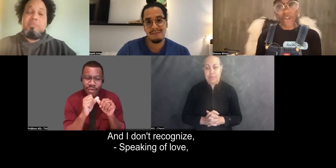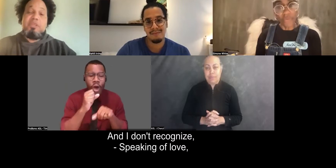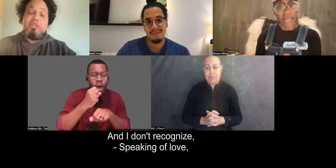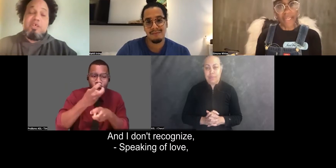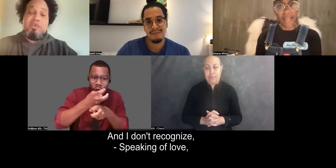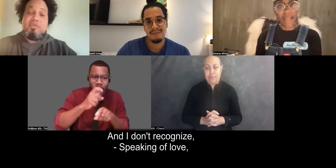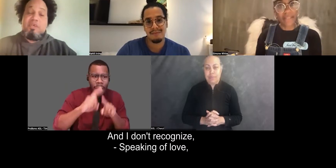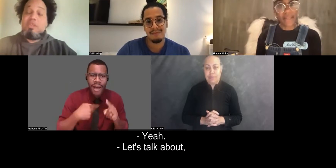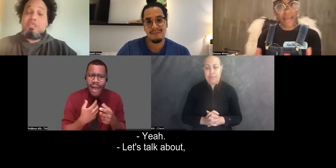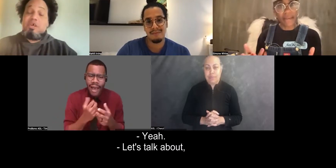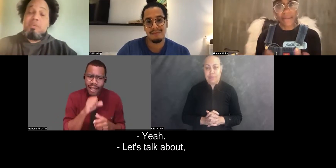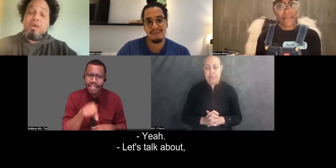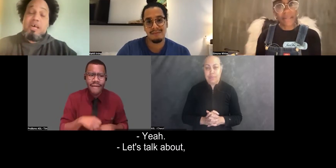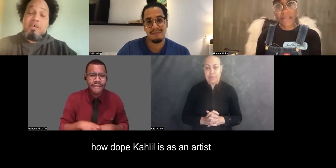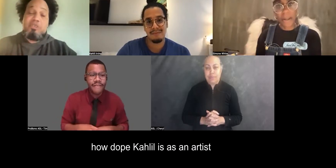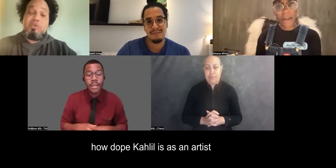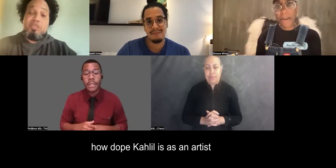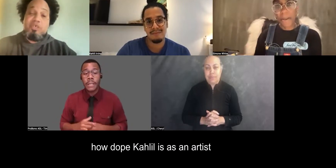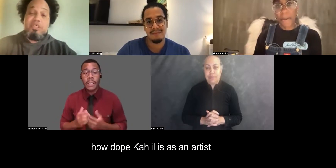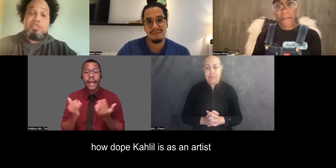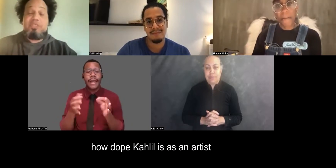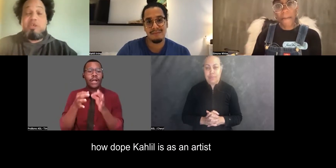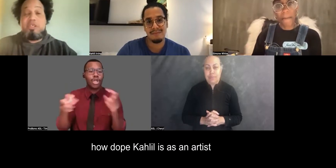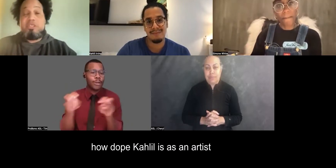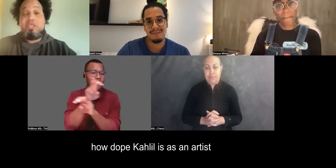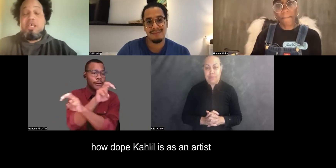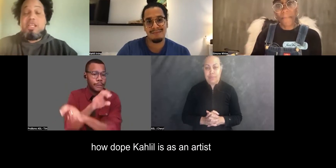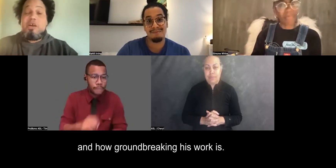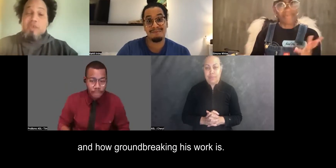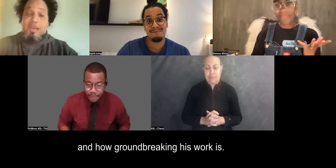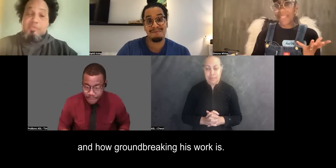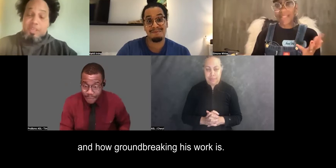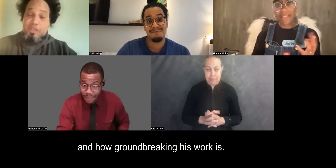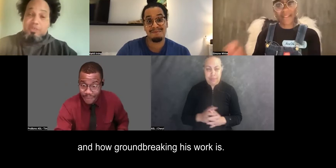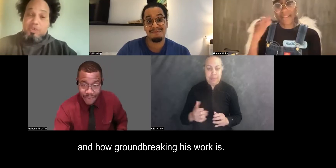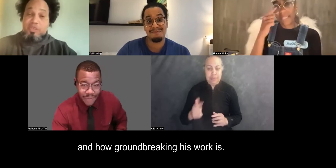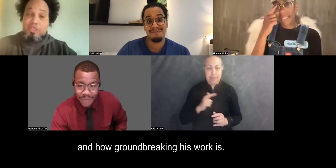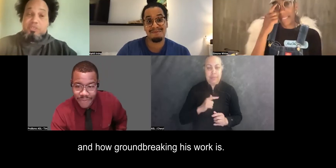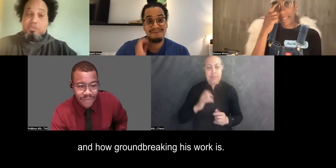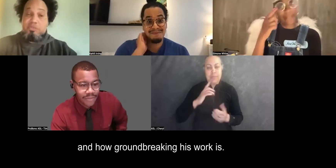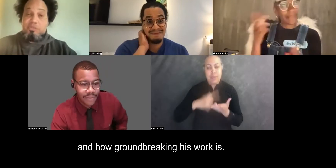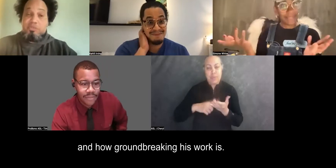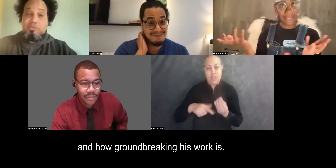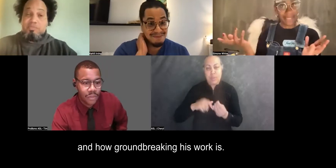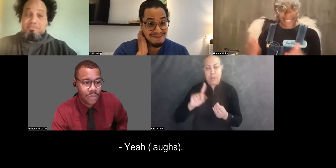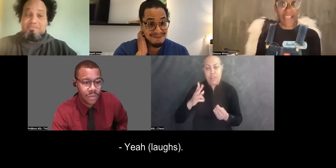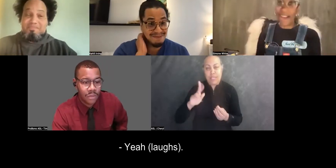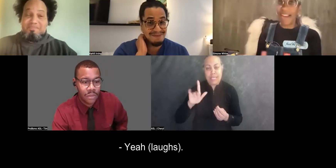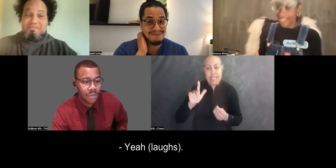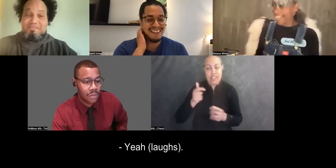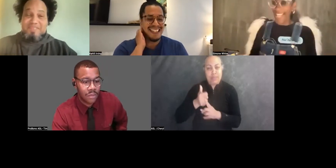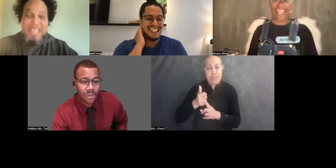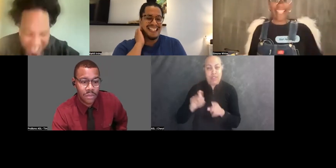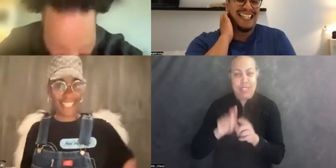I don't recognize. Let's talk about how dope Kahlil is as an artist and how groundbreaking his work is.